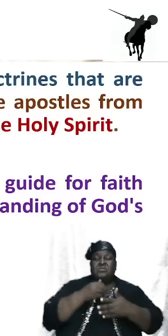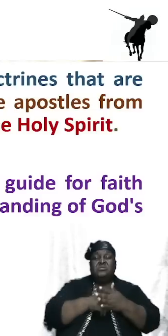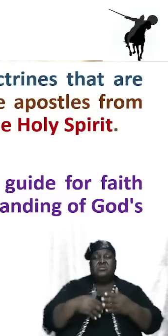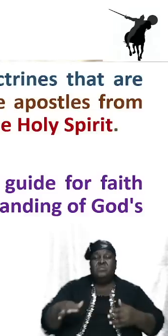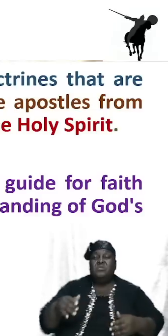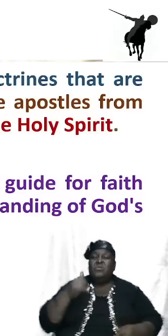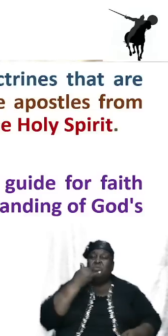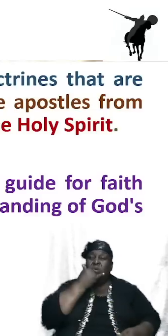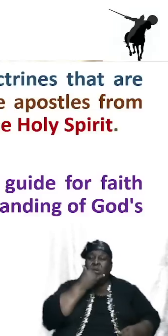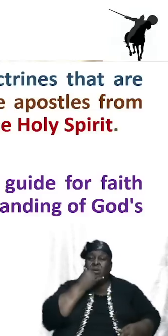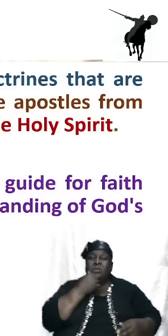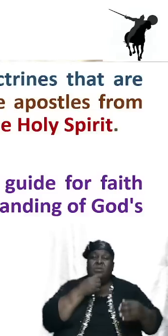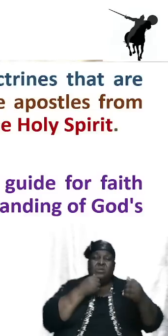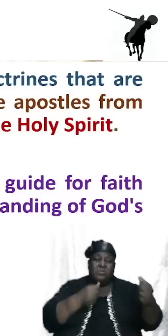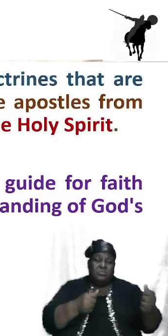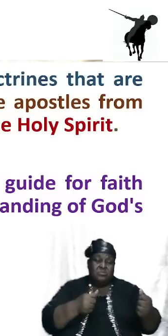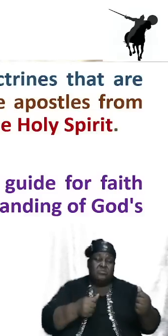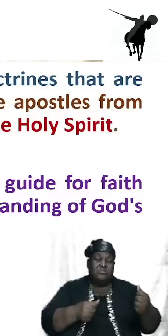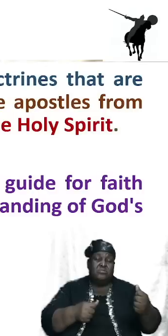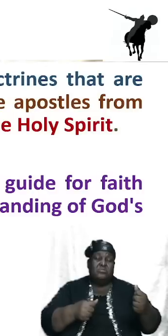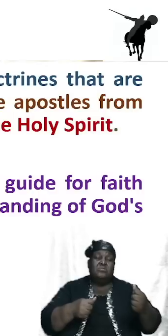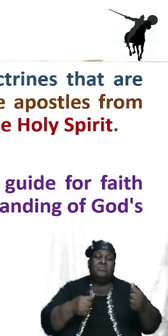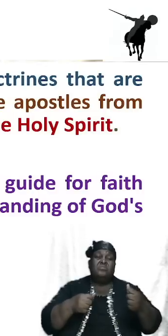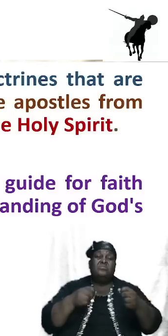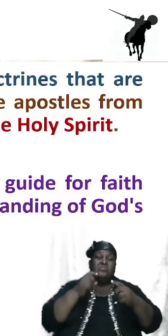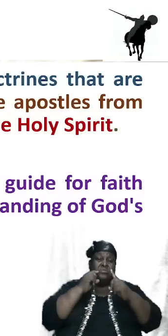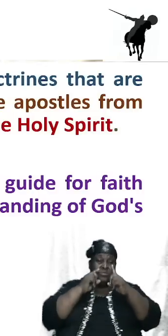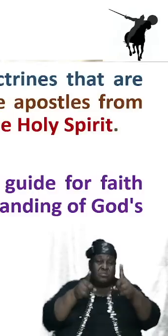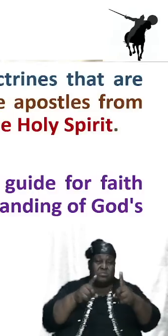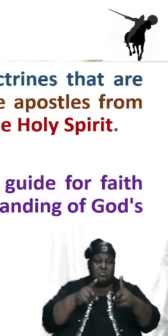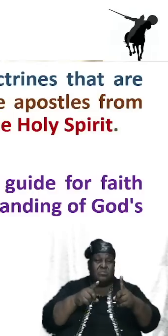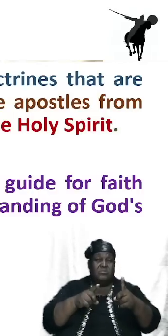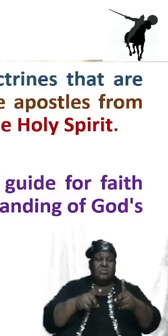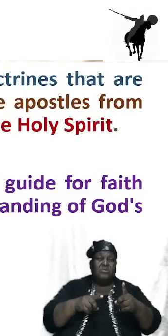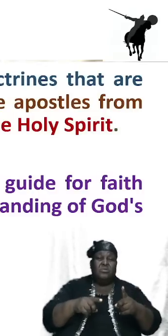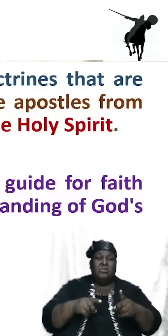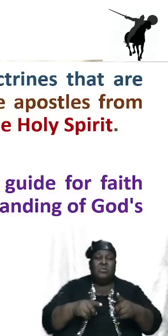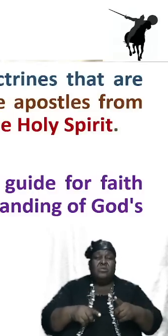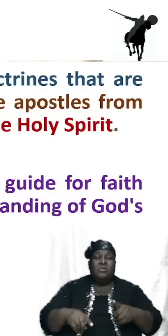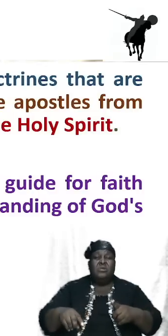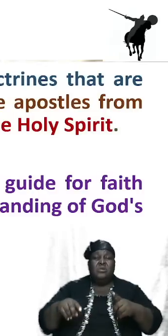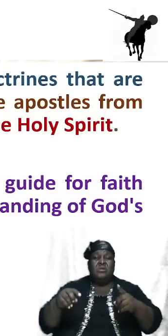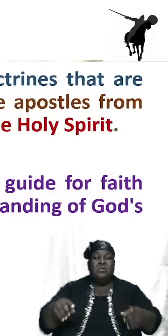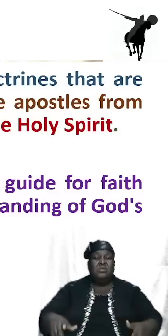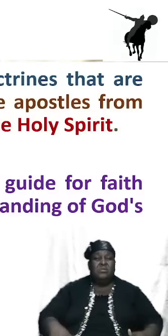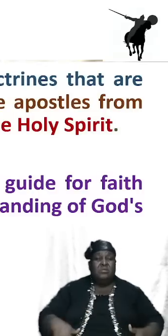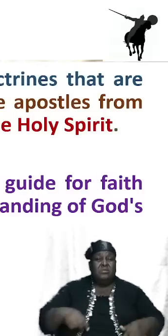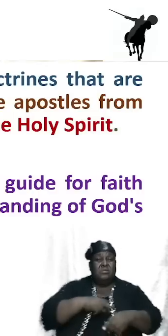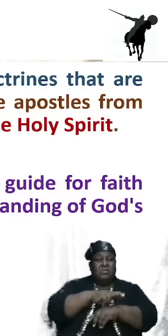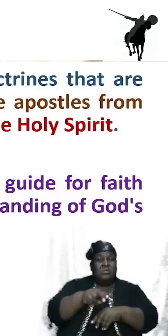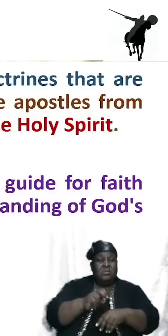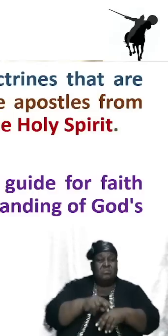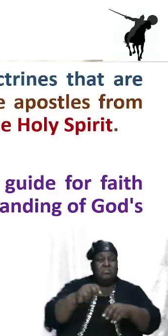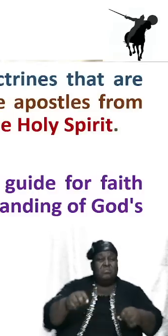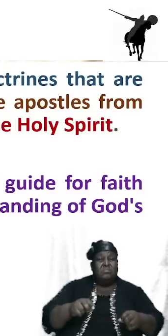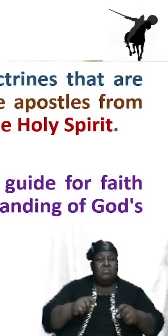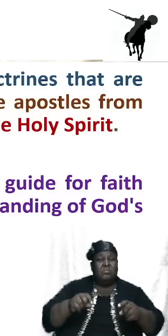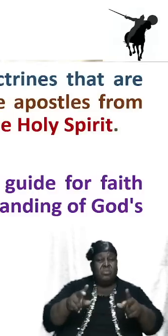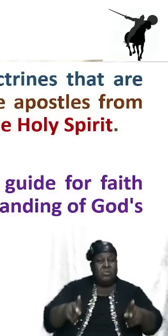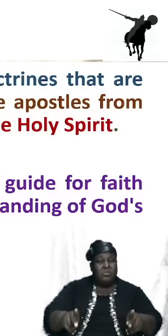to be reliable and a trustworthy guide for faith and life, and provides a